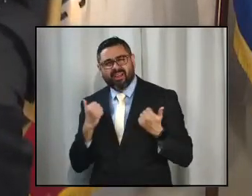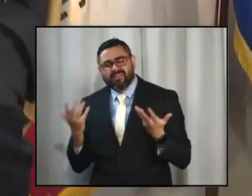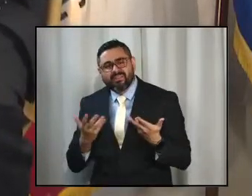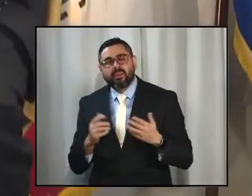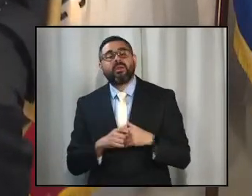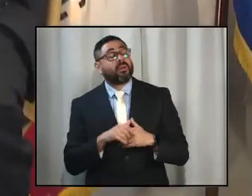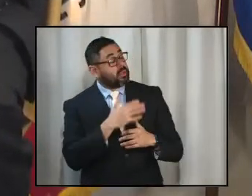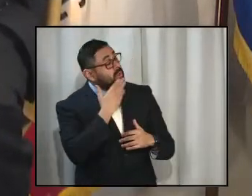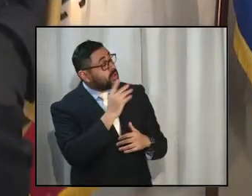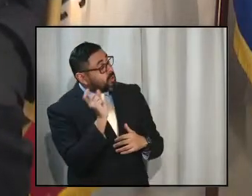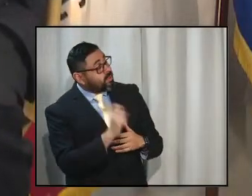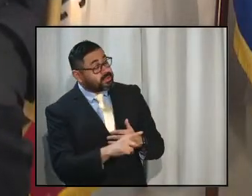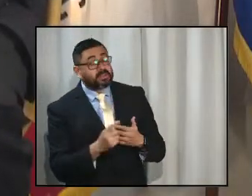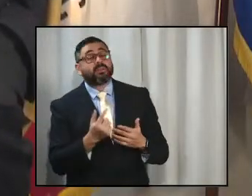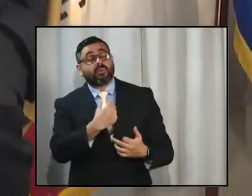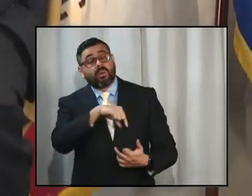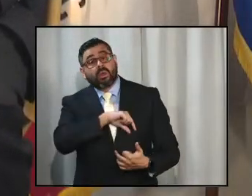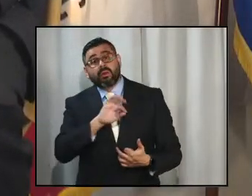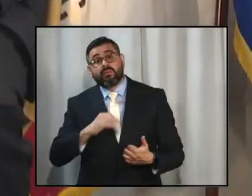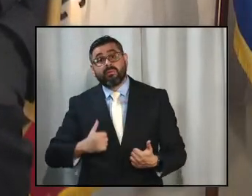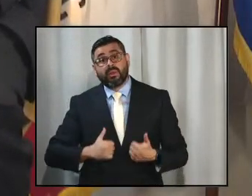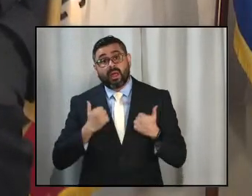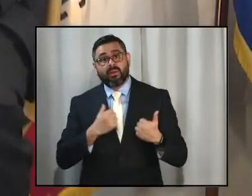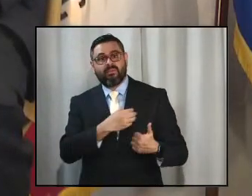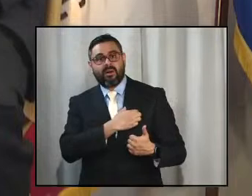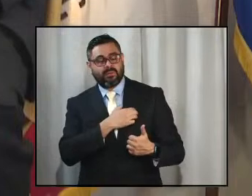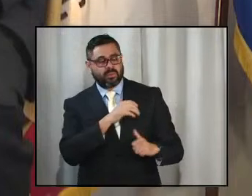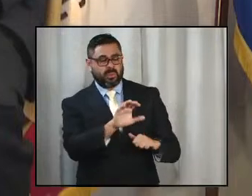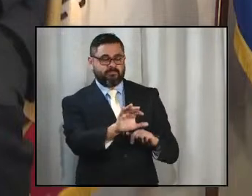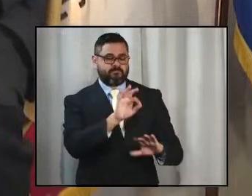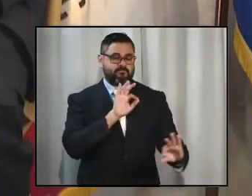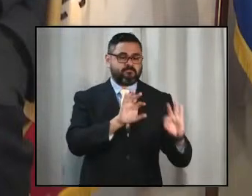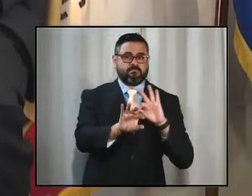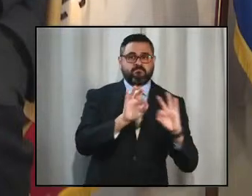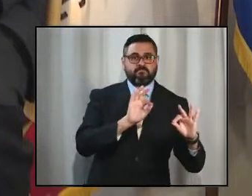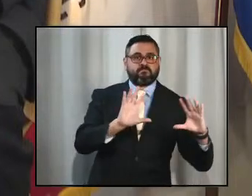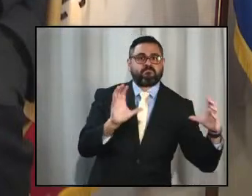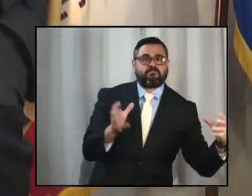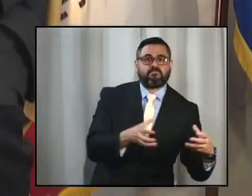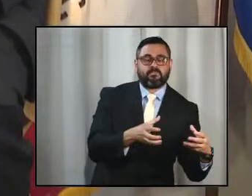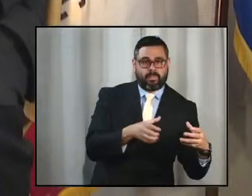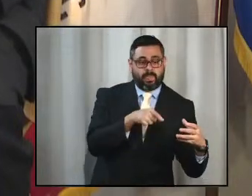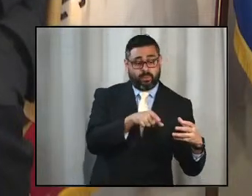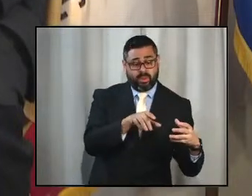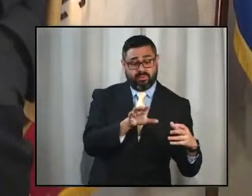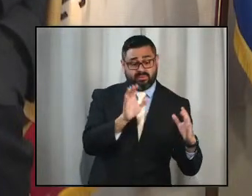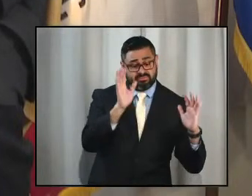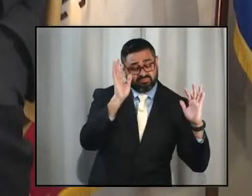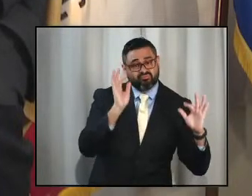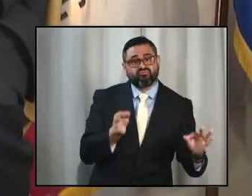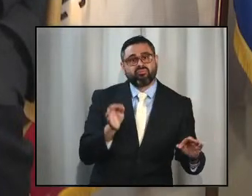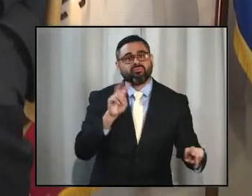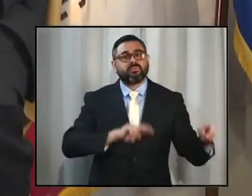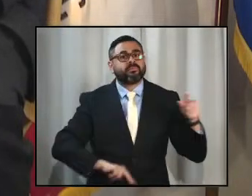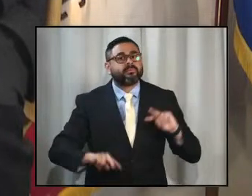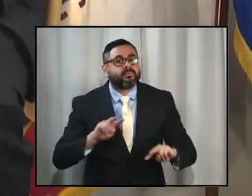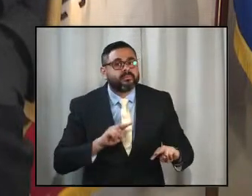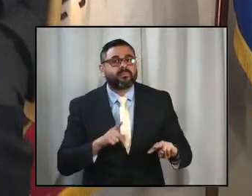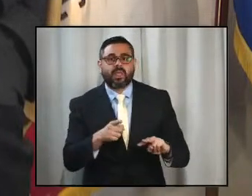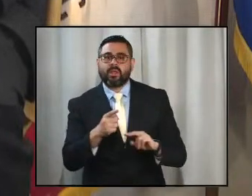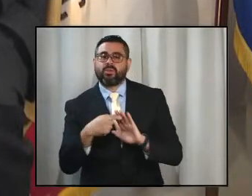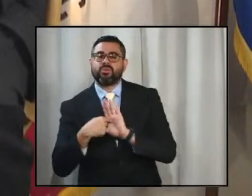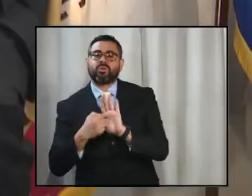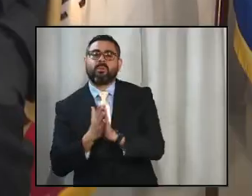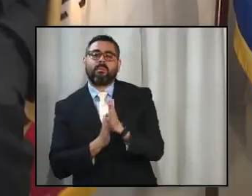question, because the quality of life officers, when they're selected, those that are selected are selected because they've shown a passion